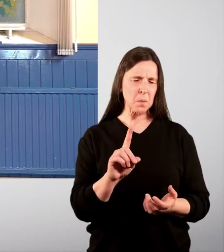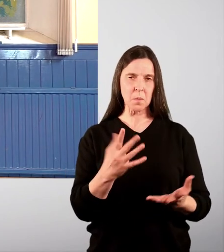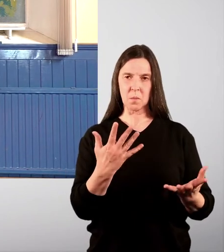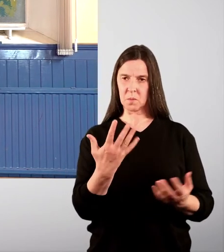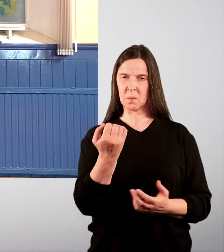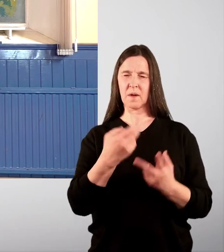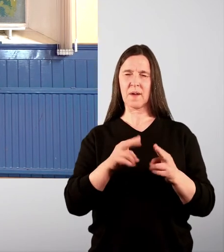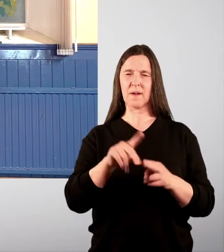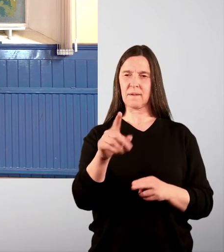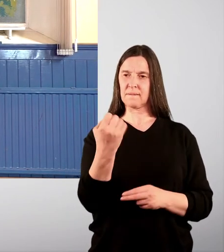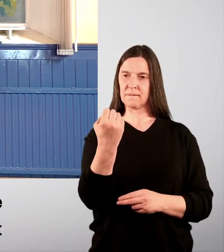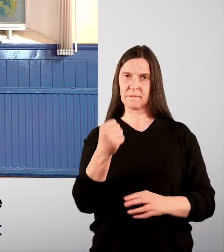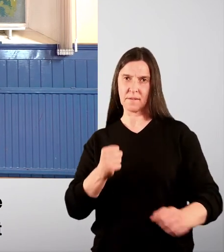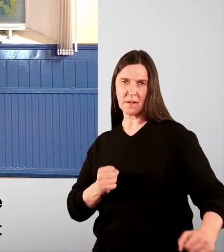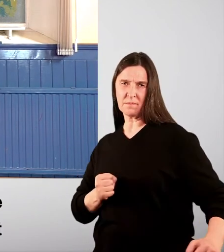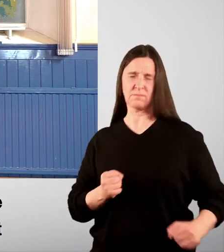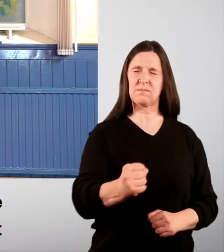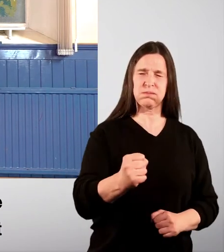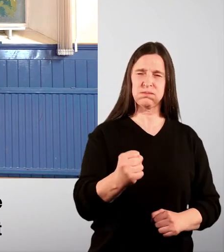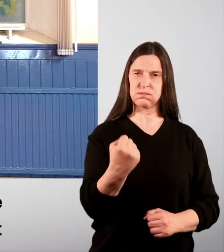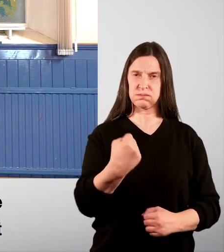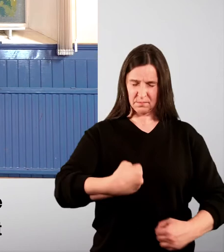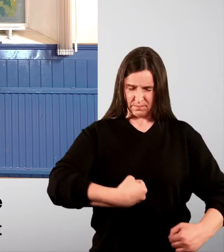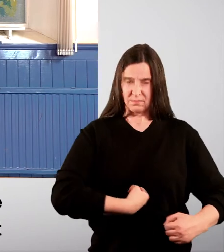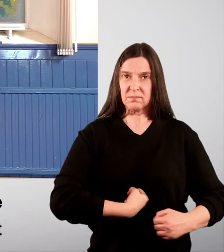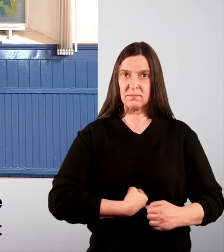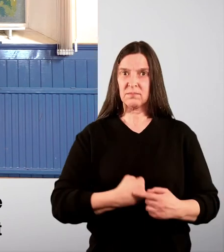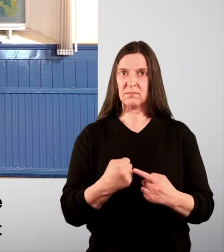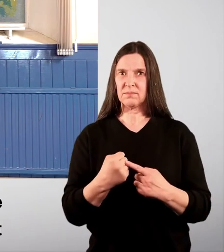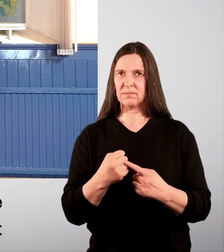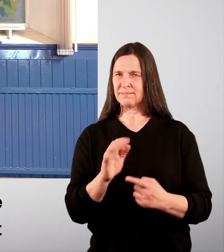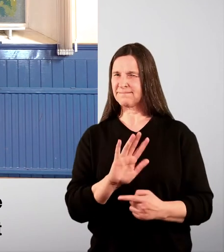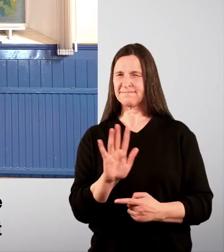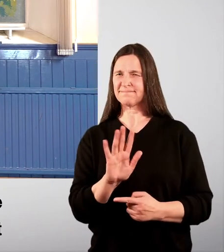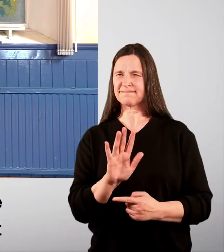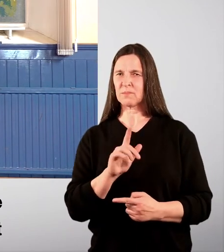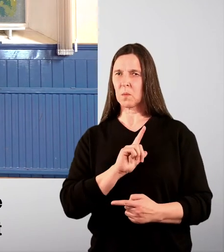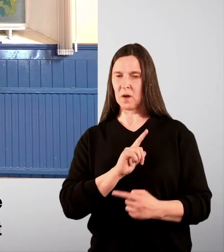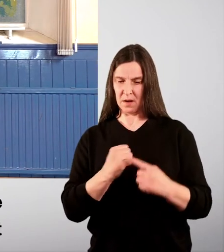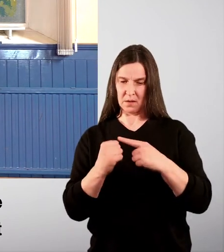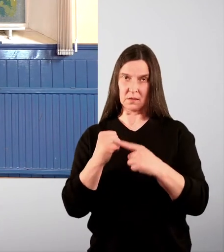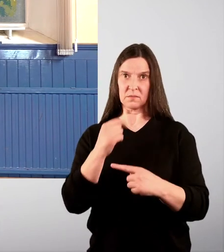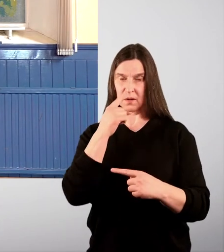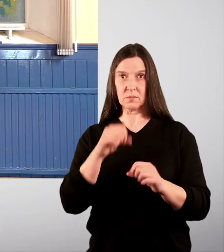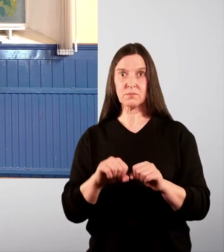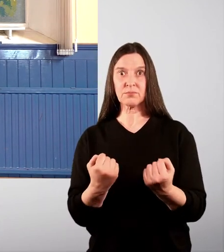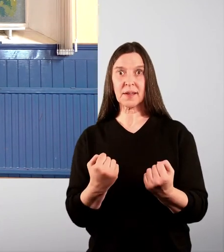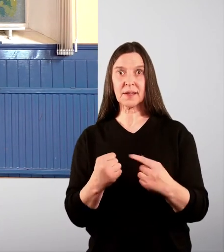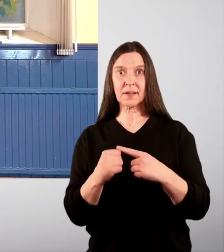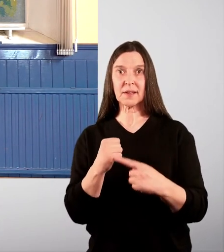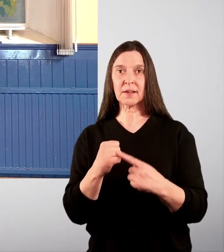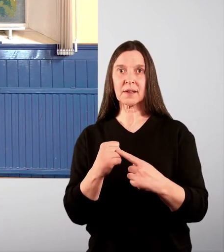into the diaphragm, and you'll find as I talk, you can hear a difference in my voice changing as I push in. It takes the wind out of your